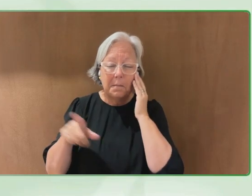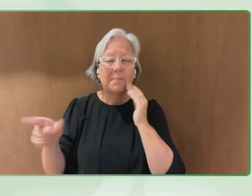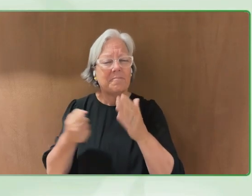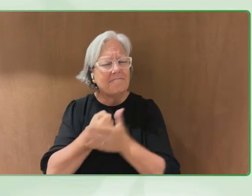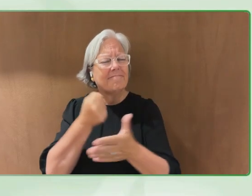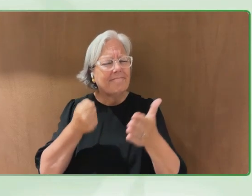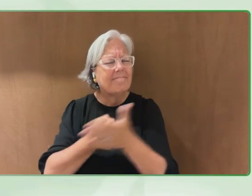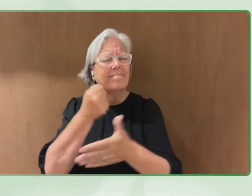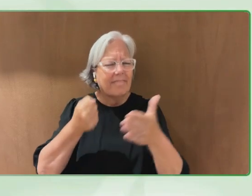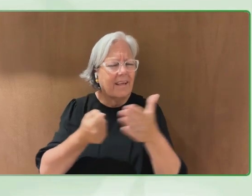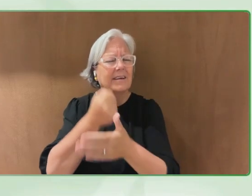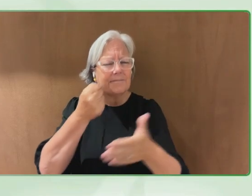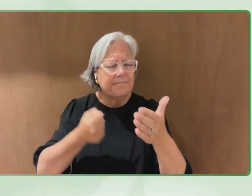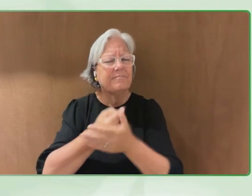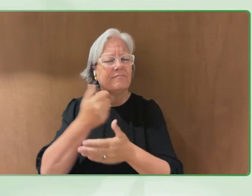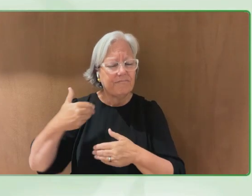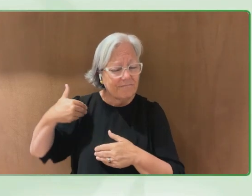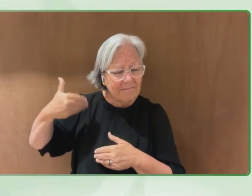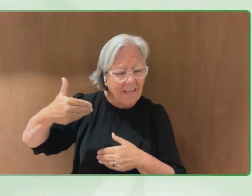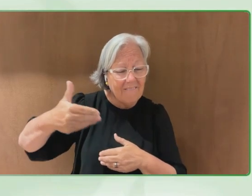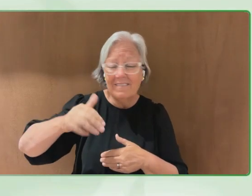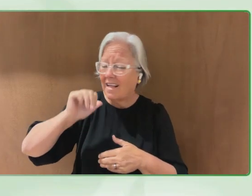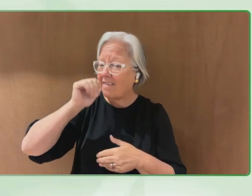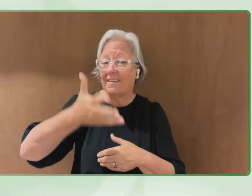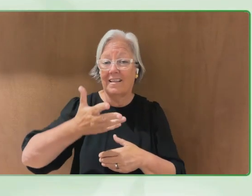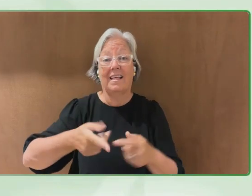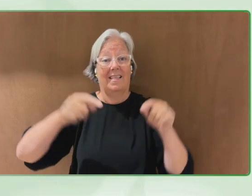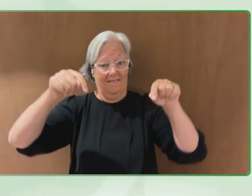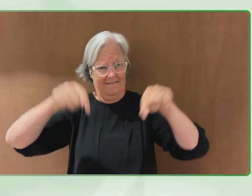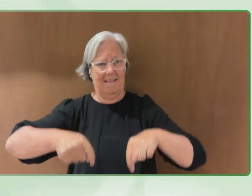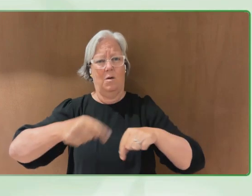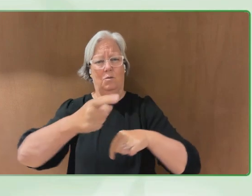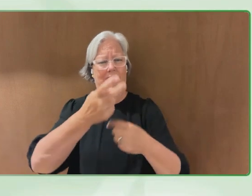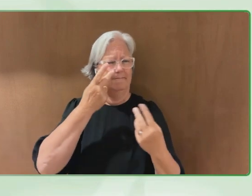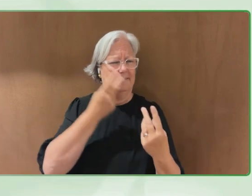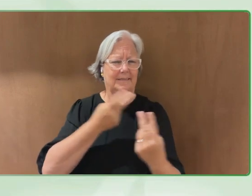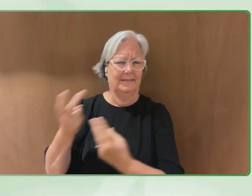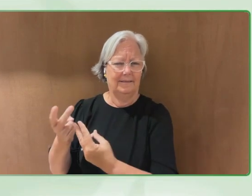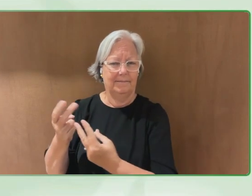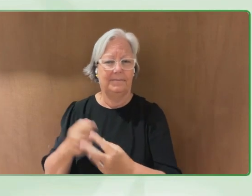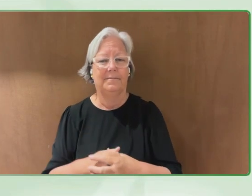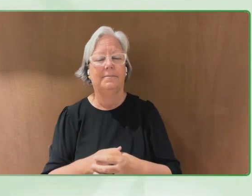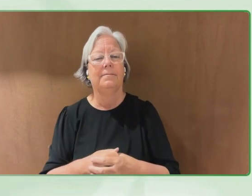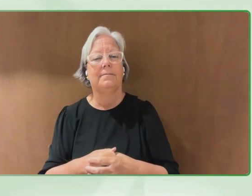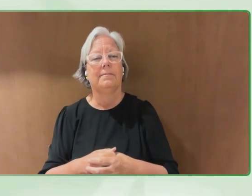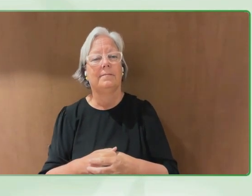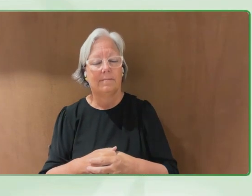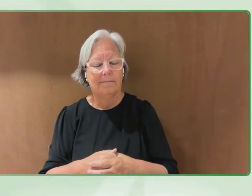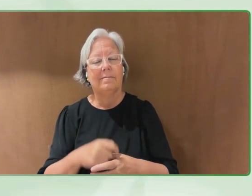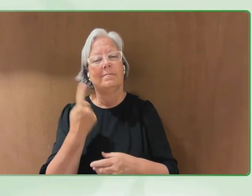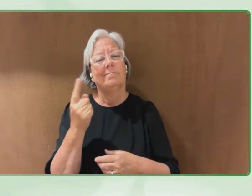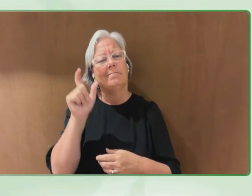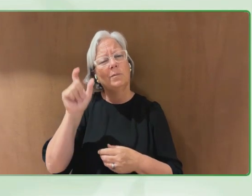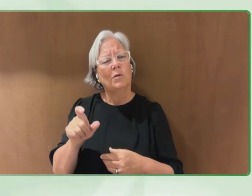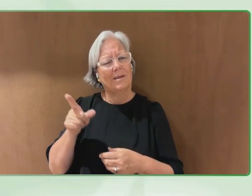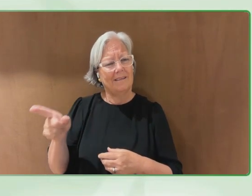after day, starting with right now. And I want to introduce you to an absolute star, a rock star,